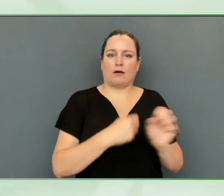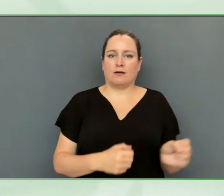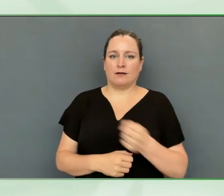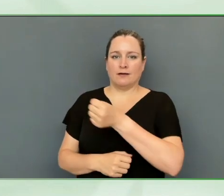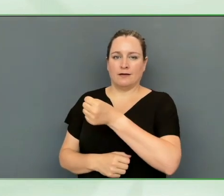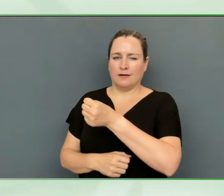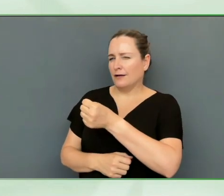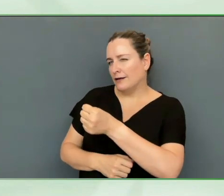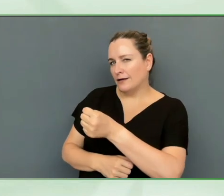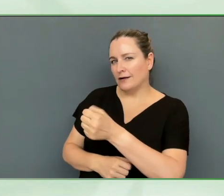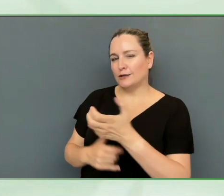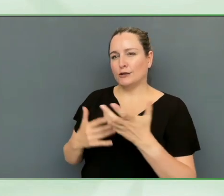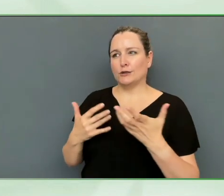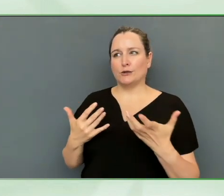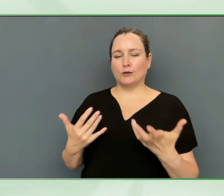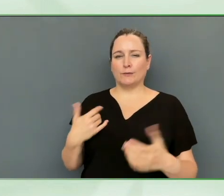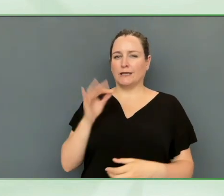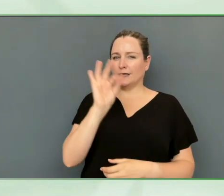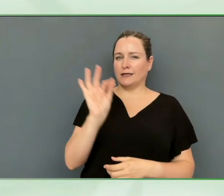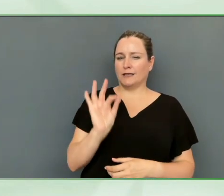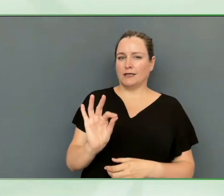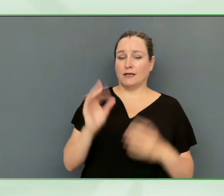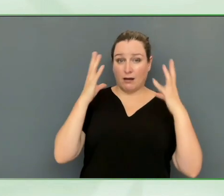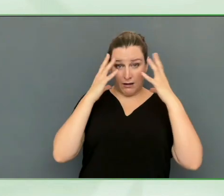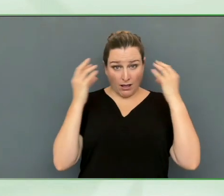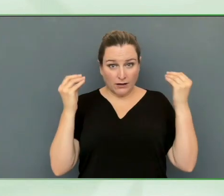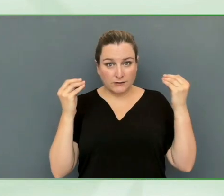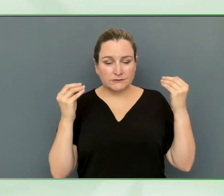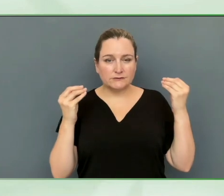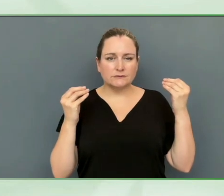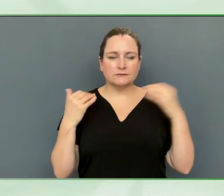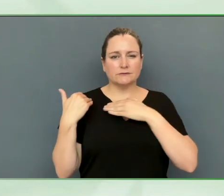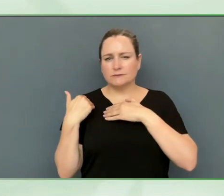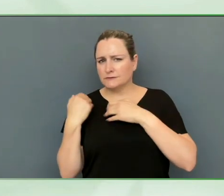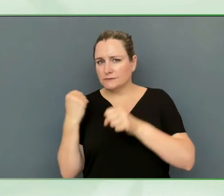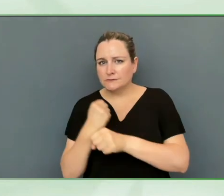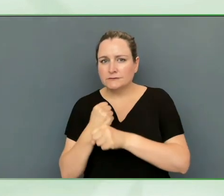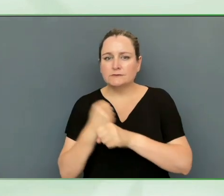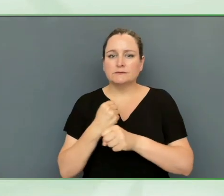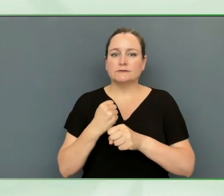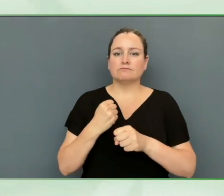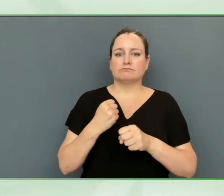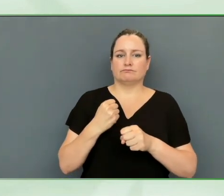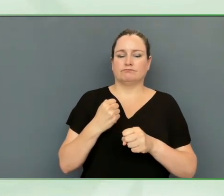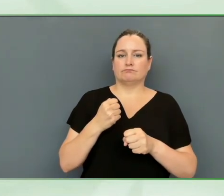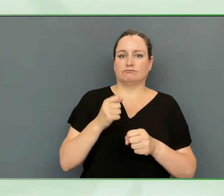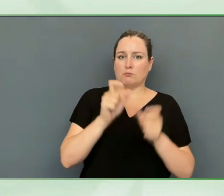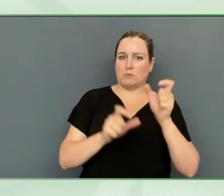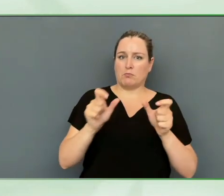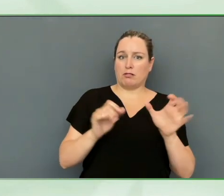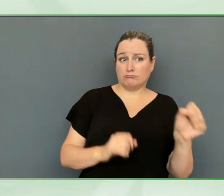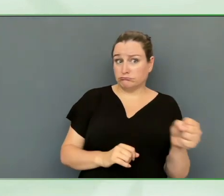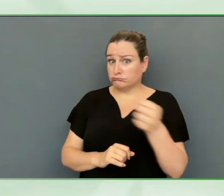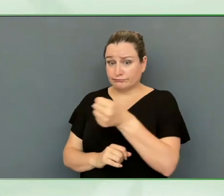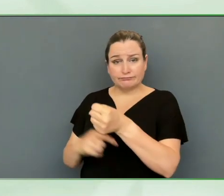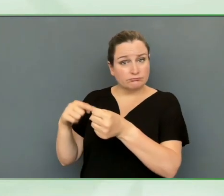as how is Netherlands recruiting people with disabilities in public sector? And if they do recruit, what measures are in place